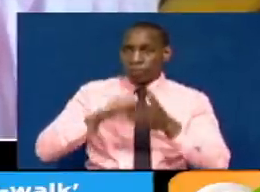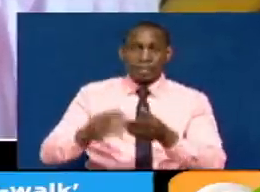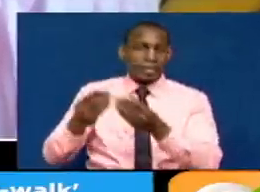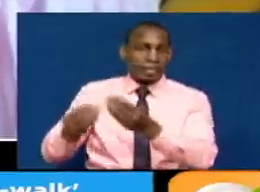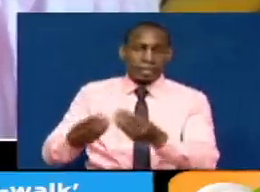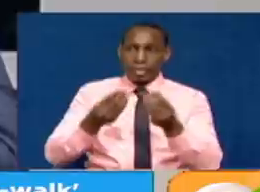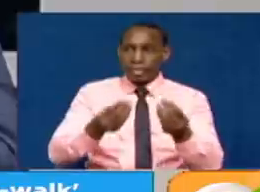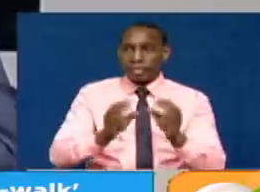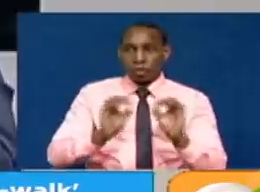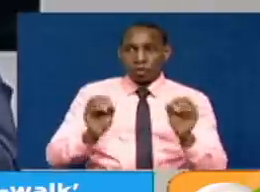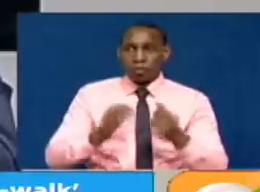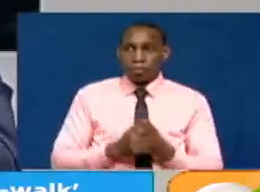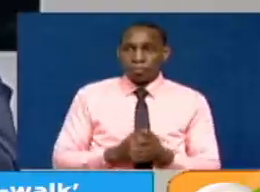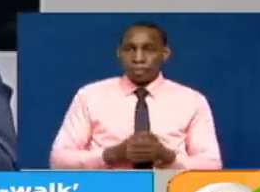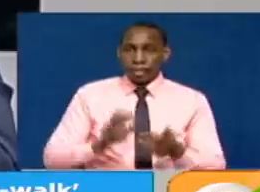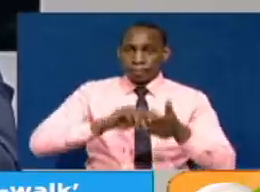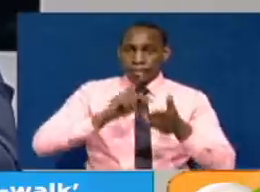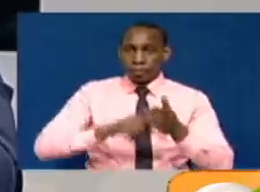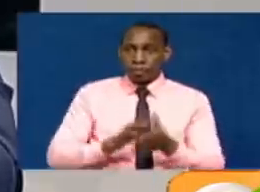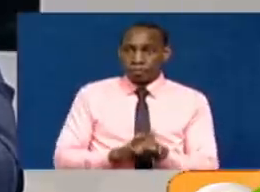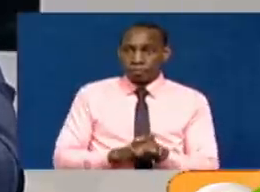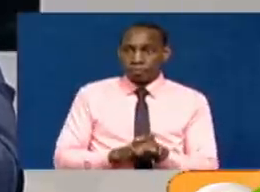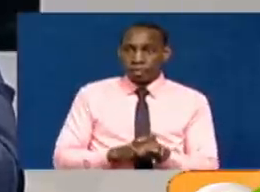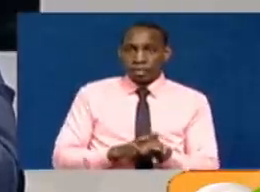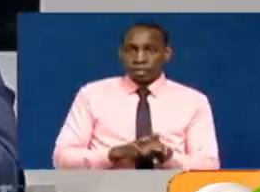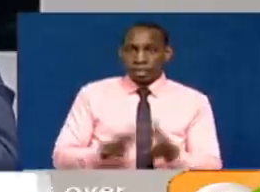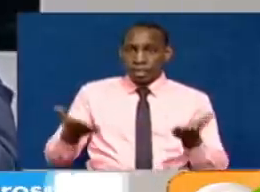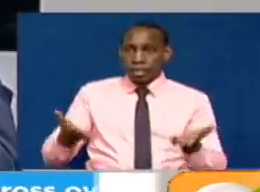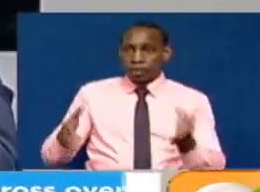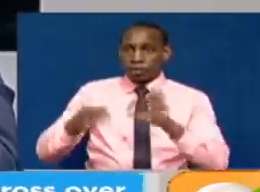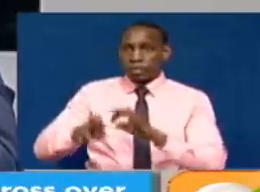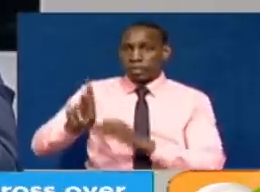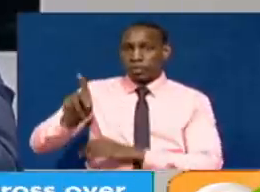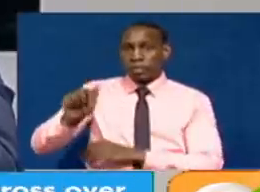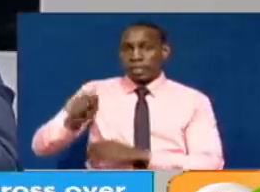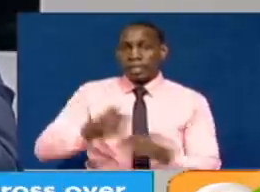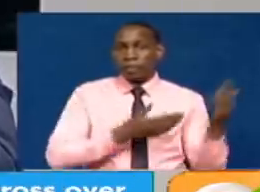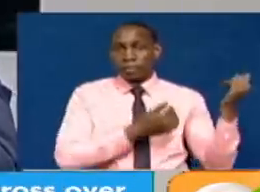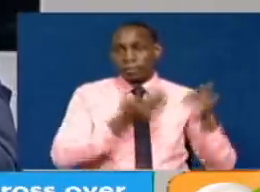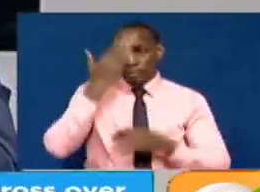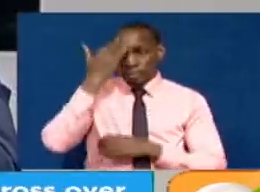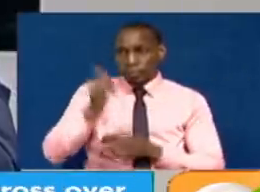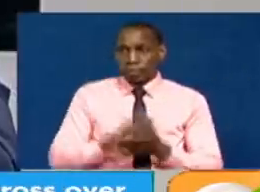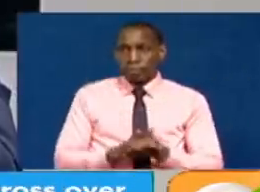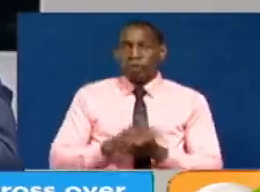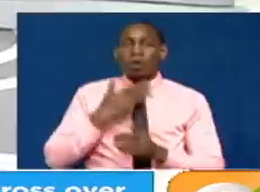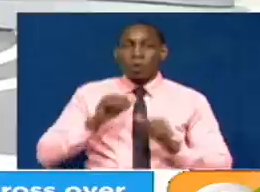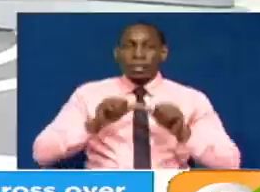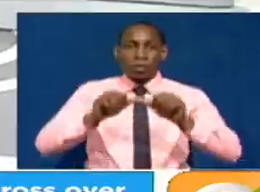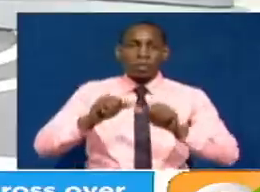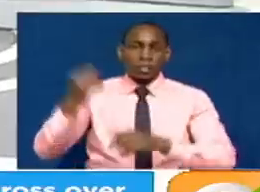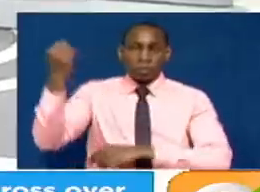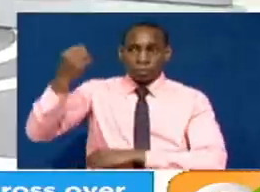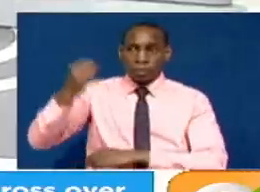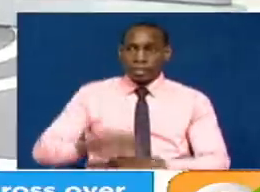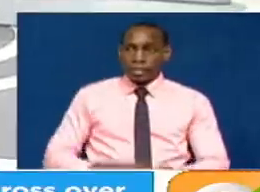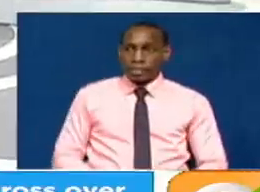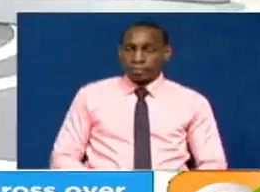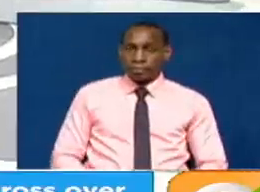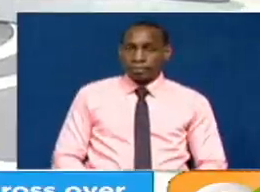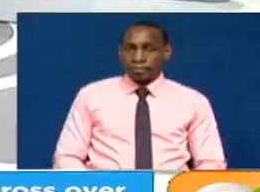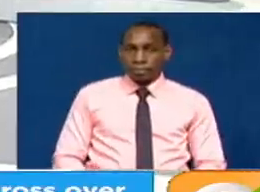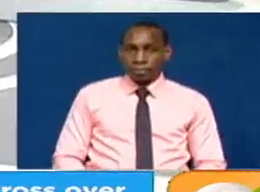easy ride for her. And so this move, certainly expected. Why? Survival. And it's interesting